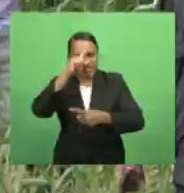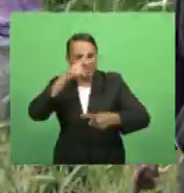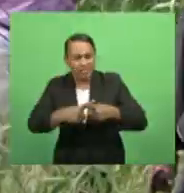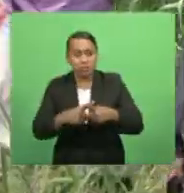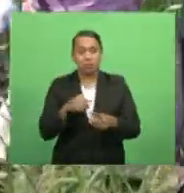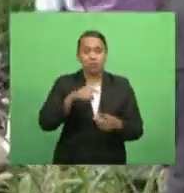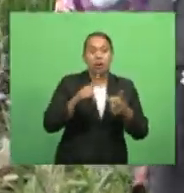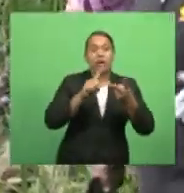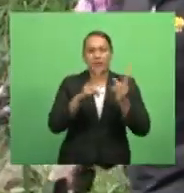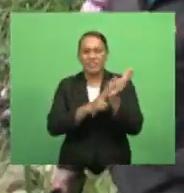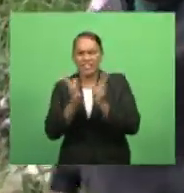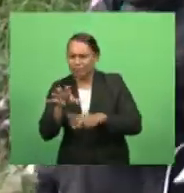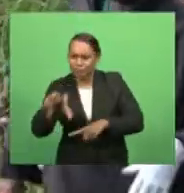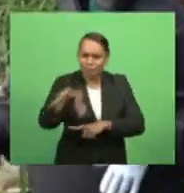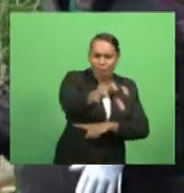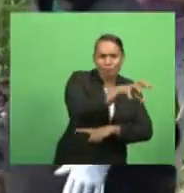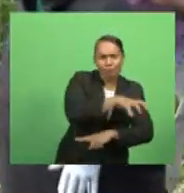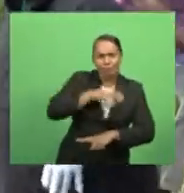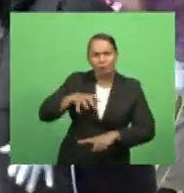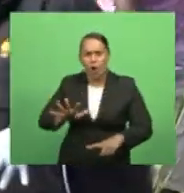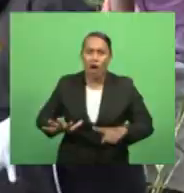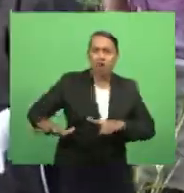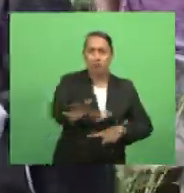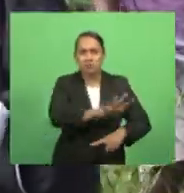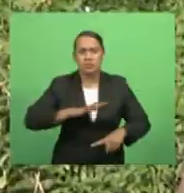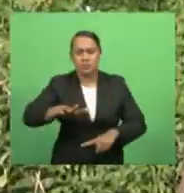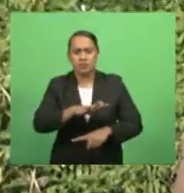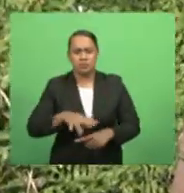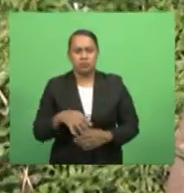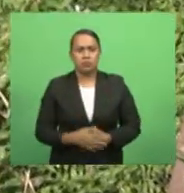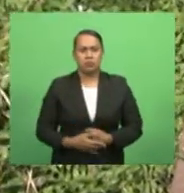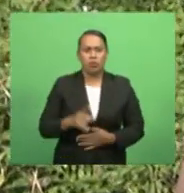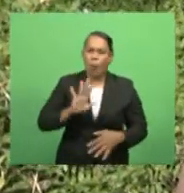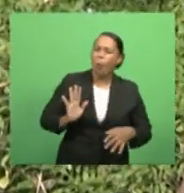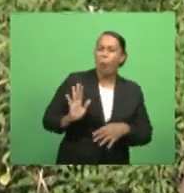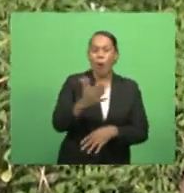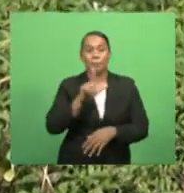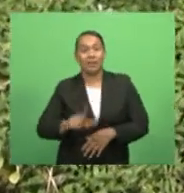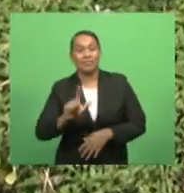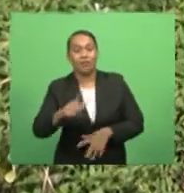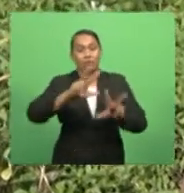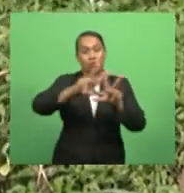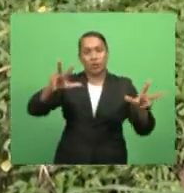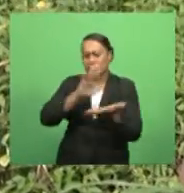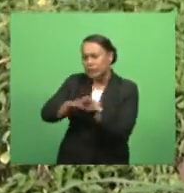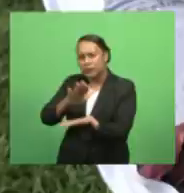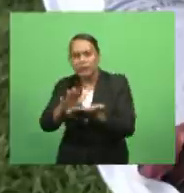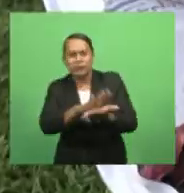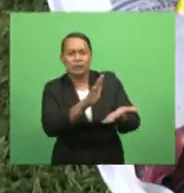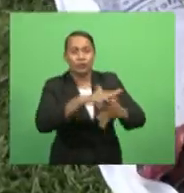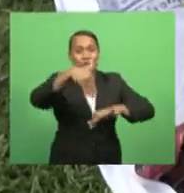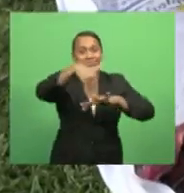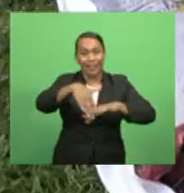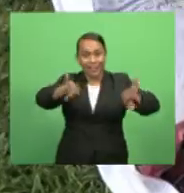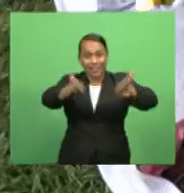Batinicama, Siberia, Nadula, Wasavulu, Benau, Korotari and Wailevu, clearing drains, picking up rubbish and